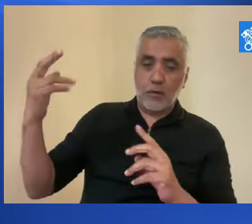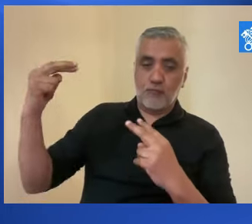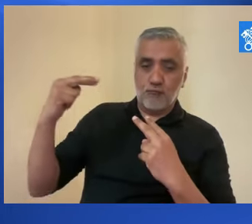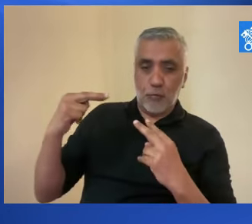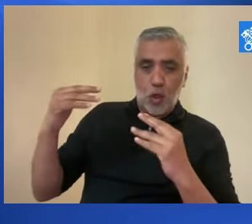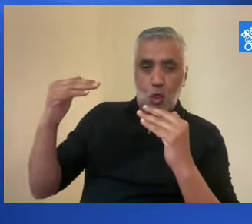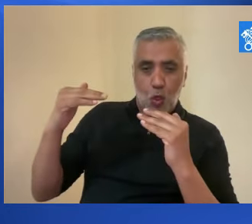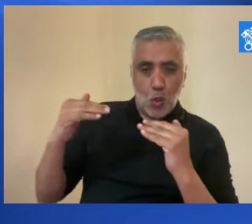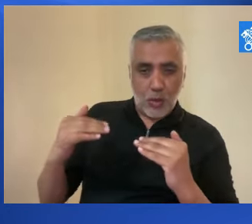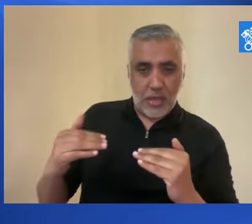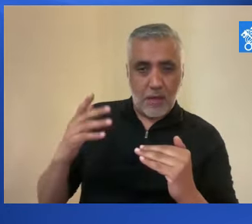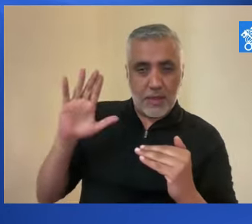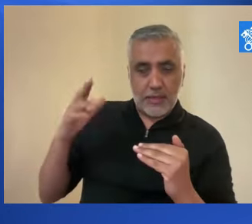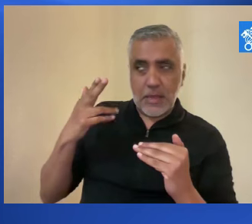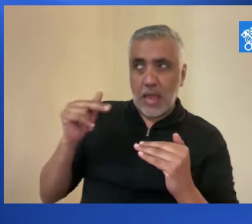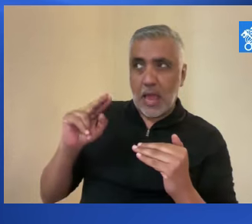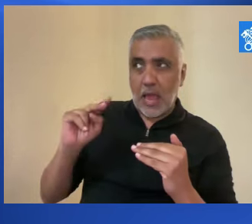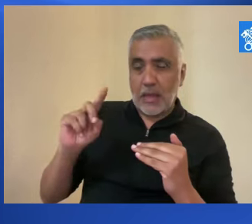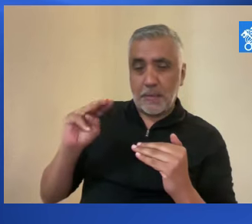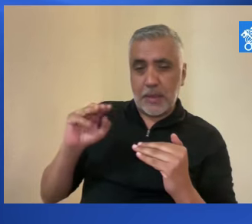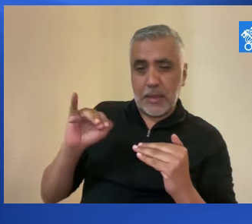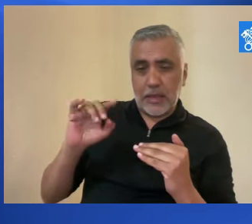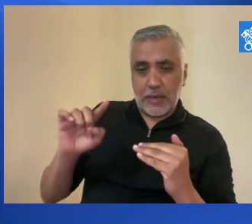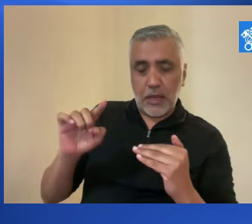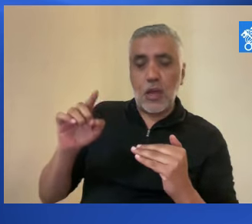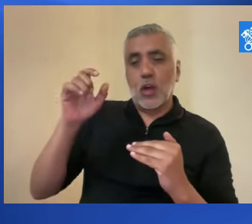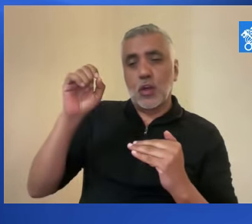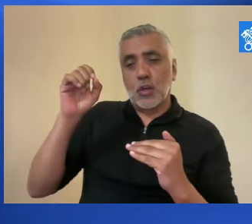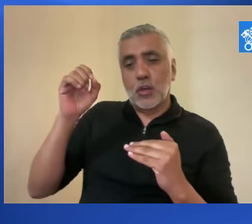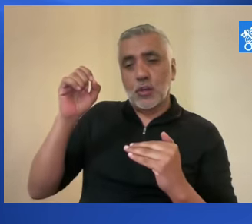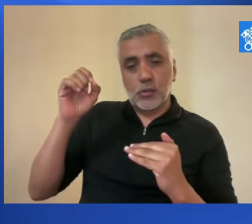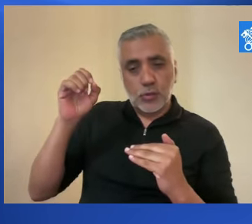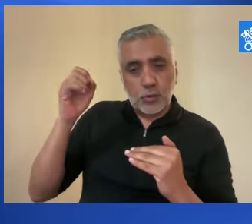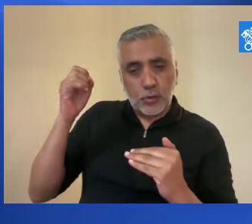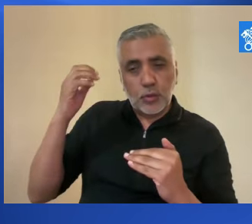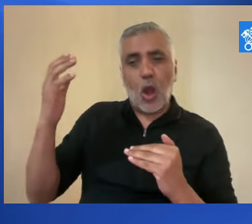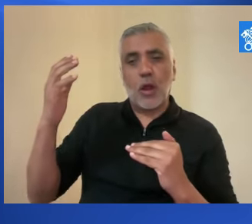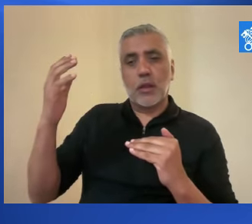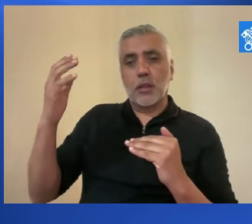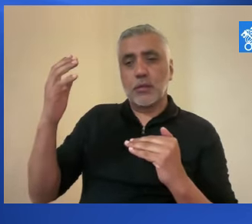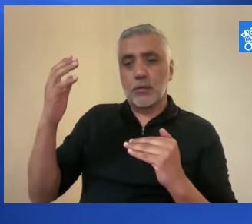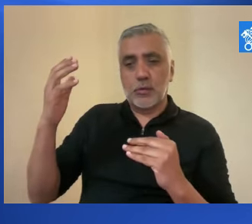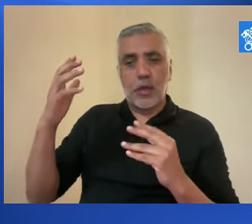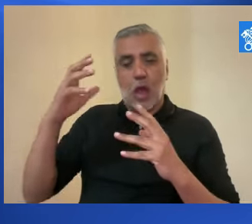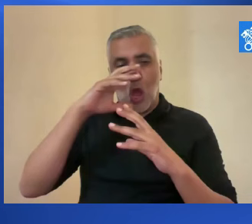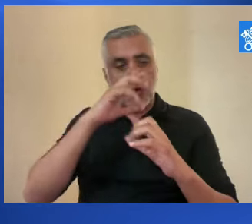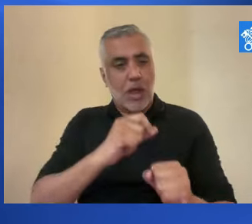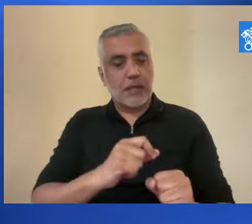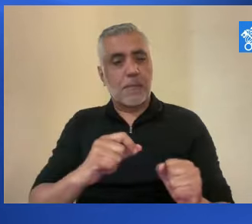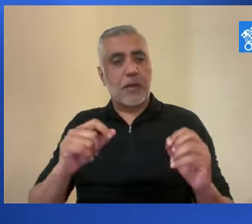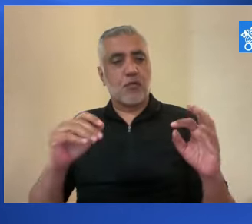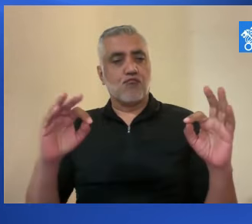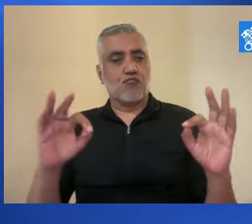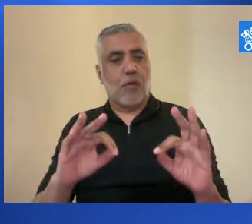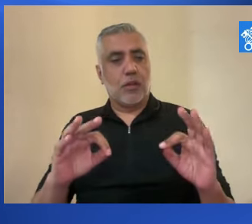God is, so to speak, attracted by the smallness of Mary, which is, above all, an